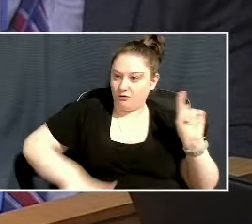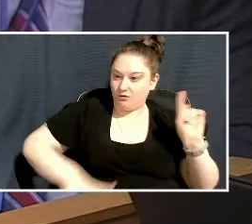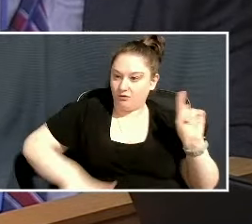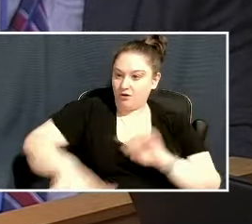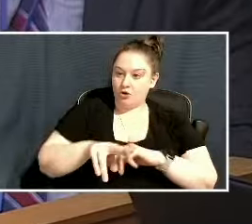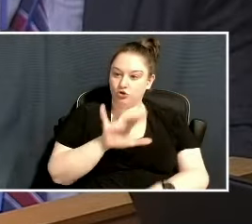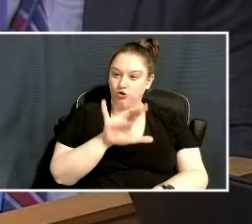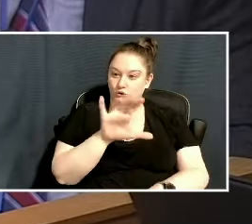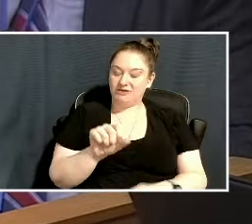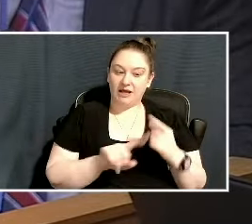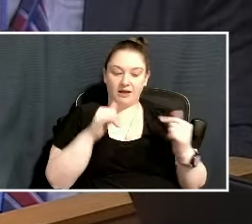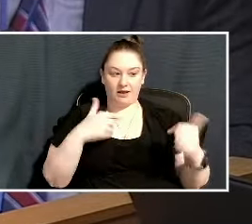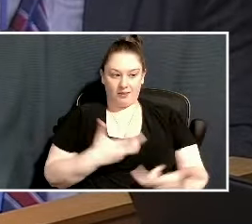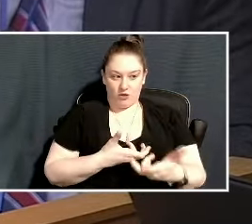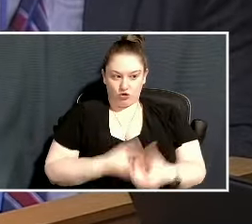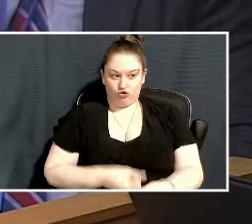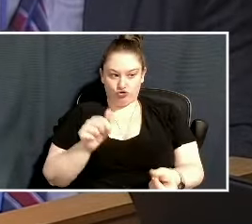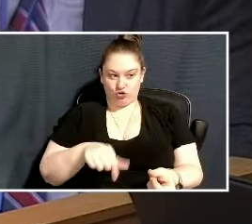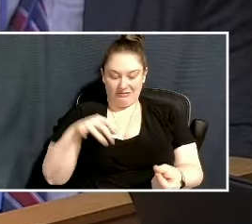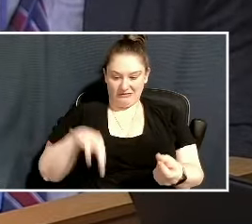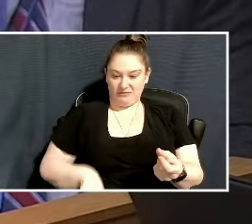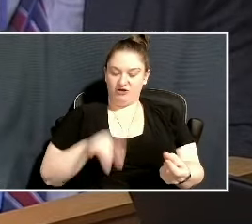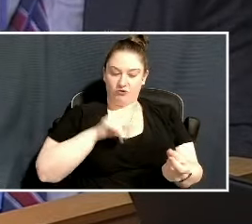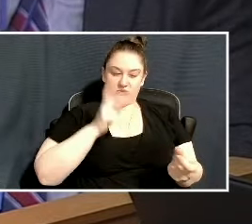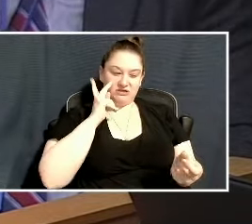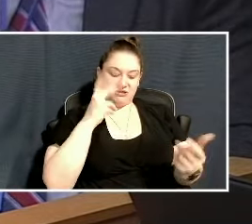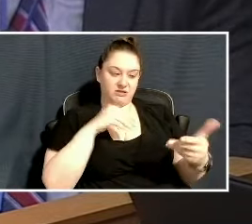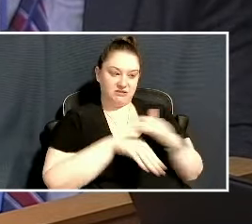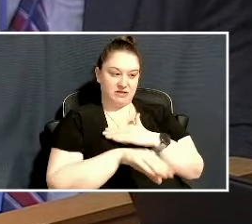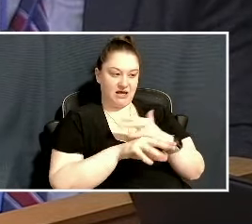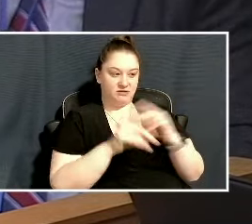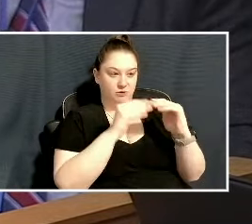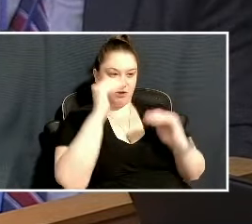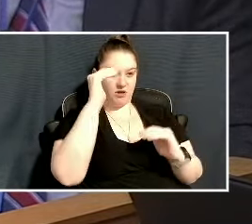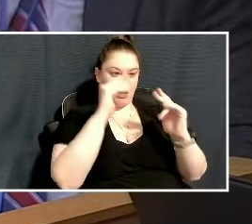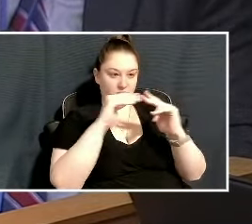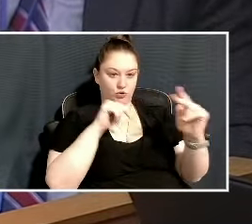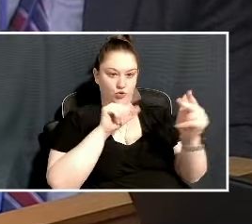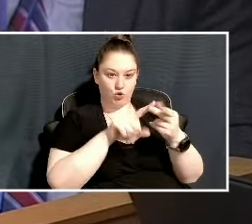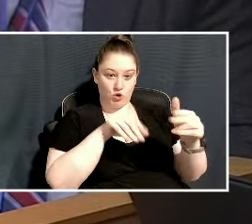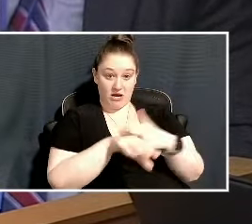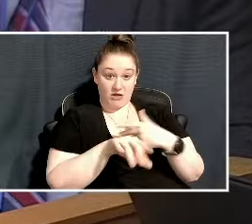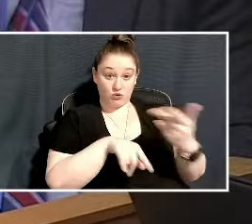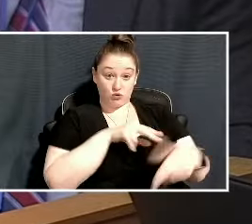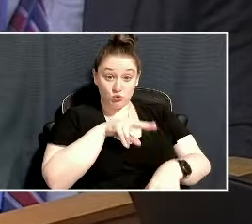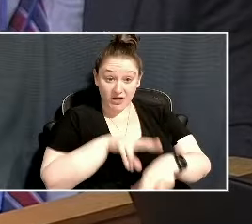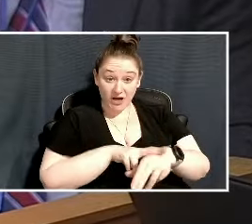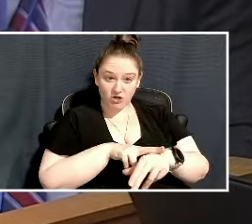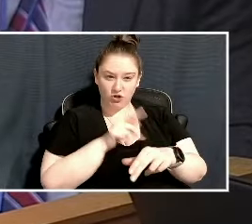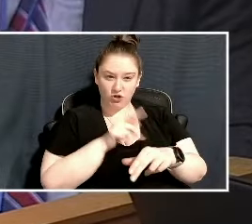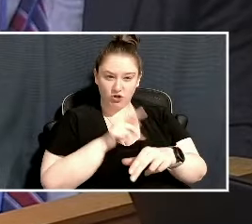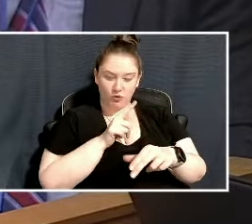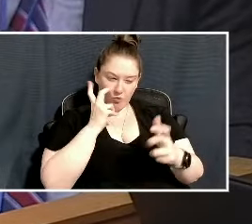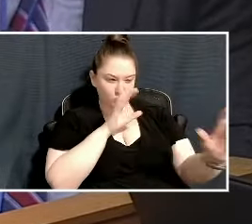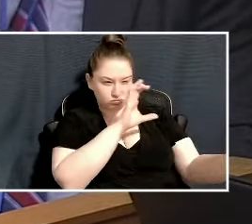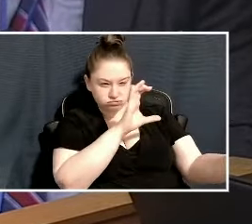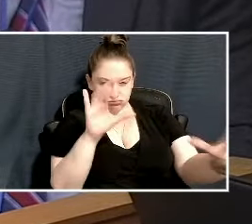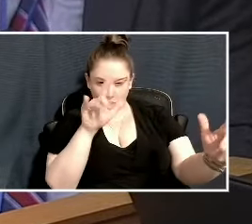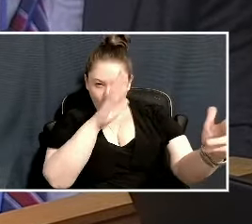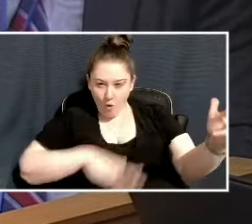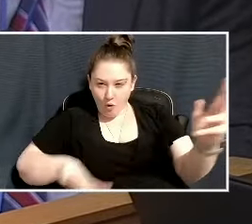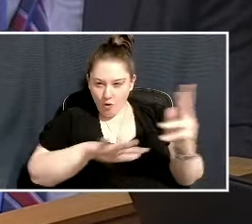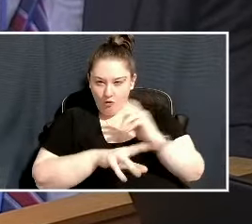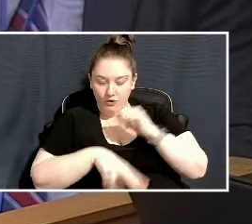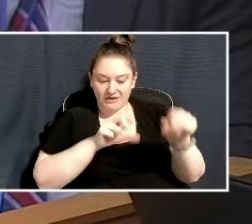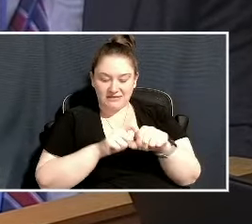think this effort is, we're going to get a lot of really exciting ideas from across the country to make sure we can bring this in. And it's such a great time for Salem.